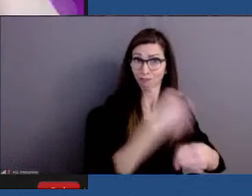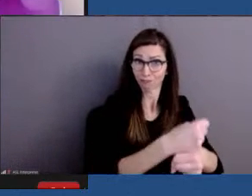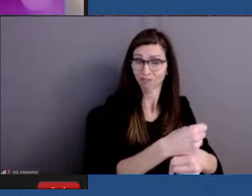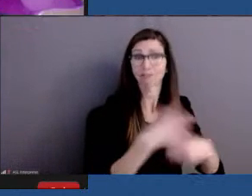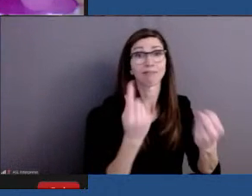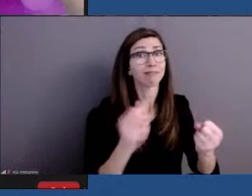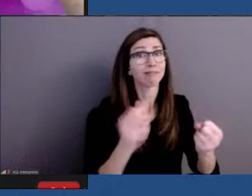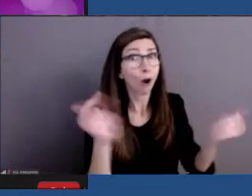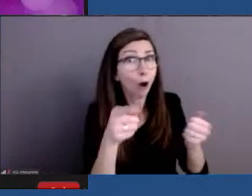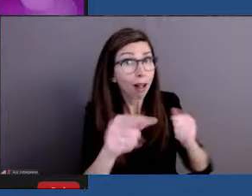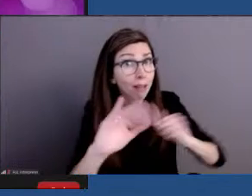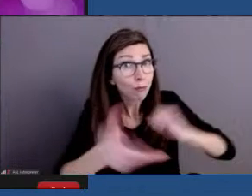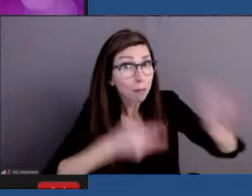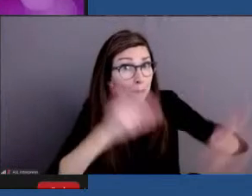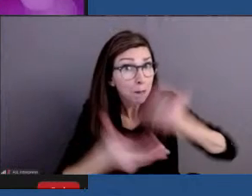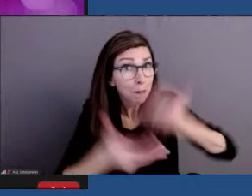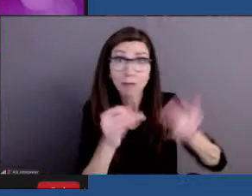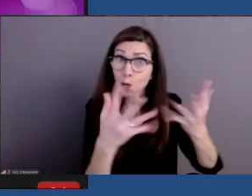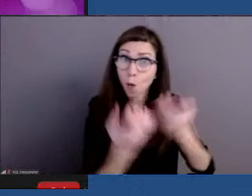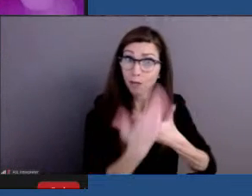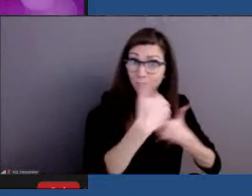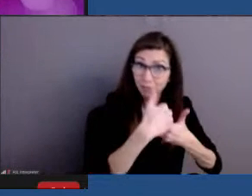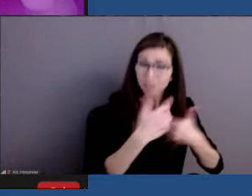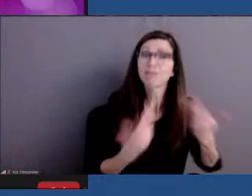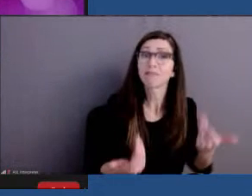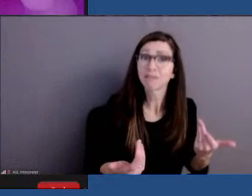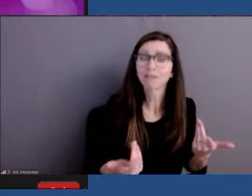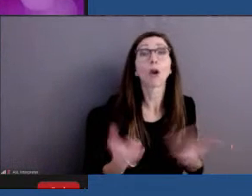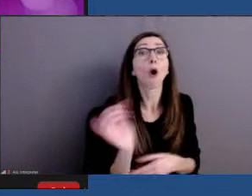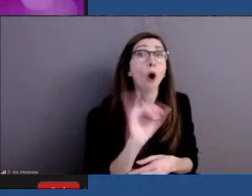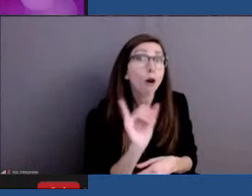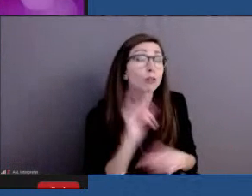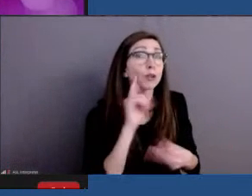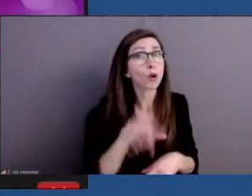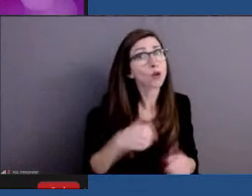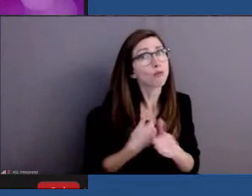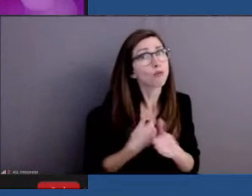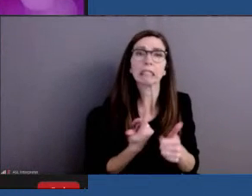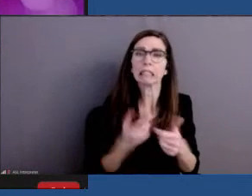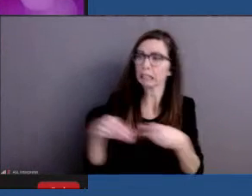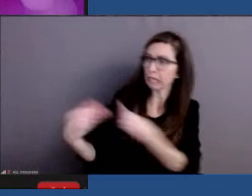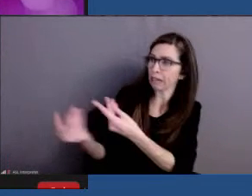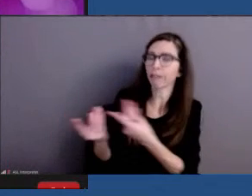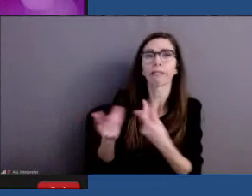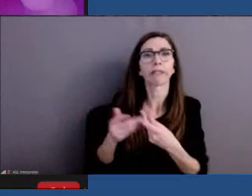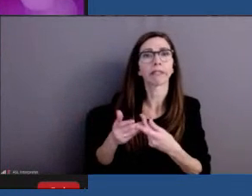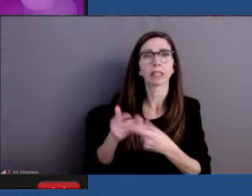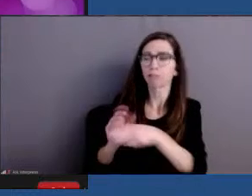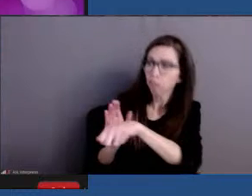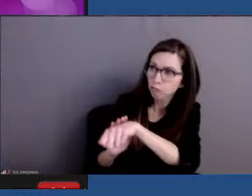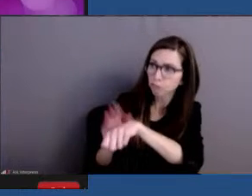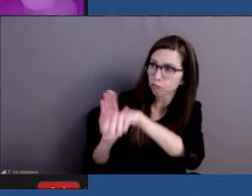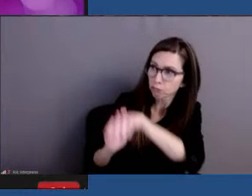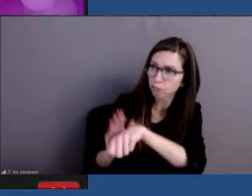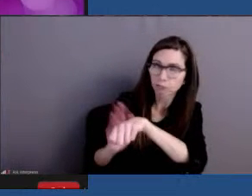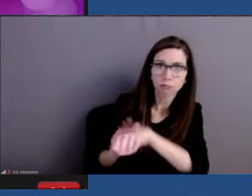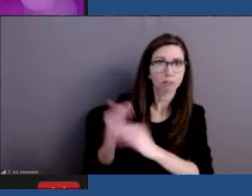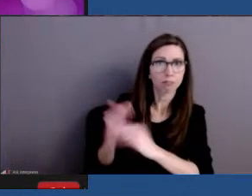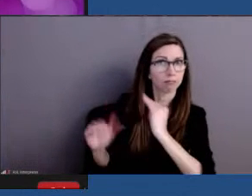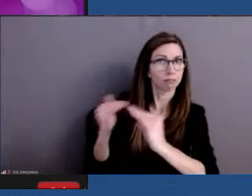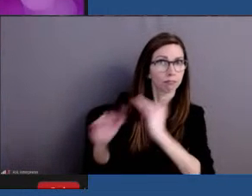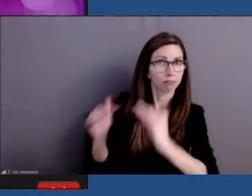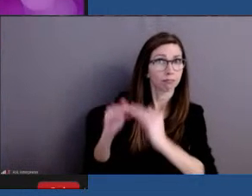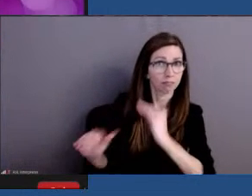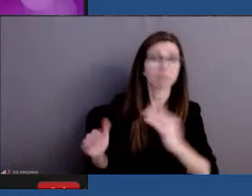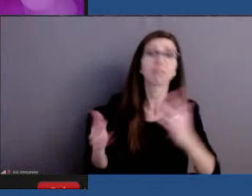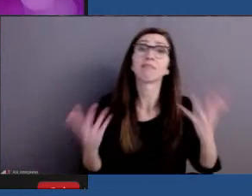attend. And we also provide a lot of written advice behind the scenes as well. So as I mentioned, the current Accessibility Advisory